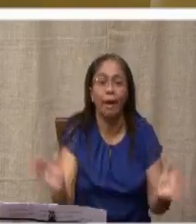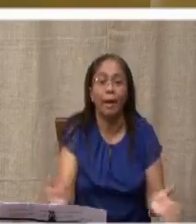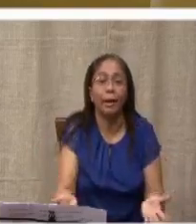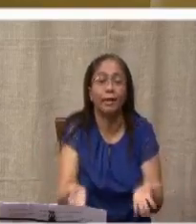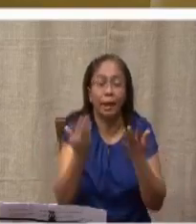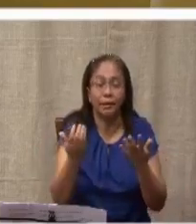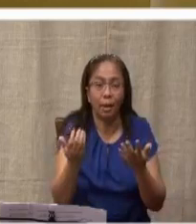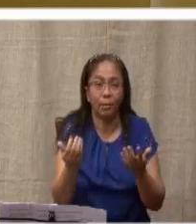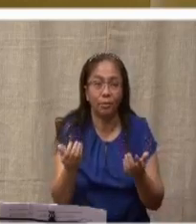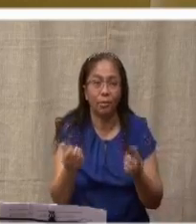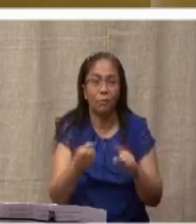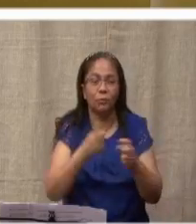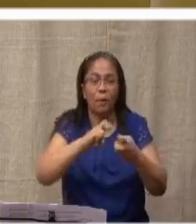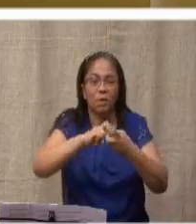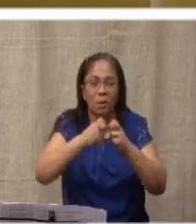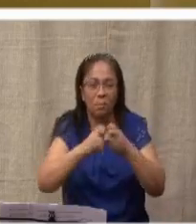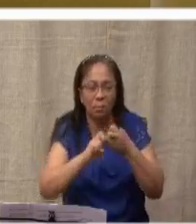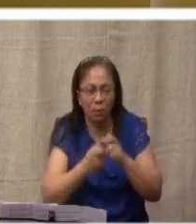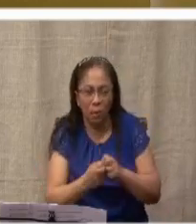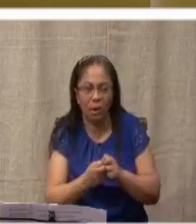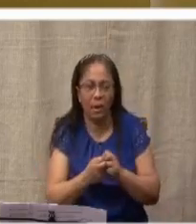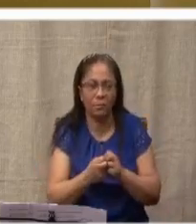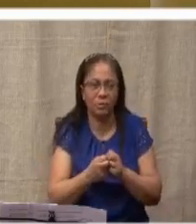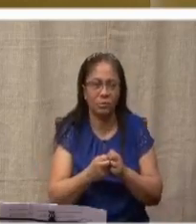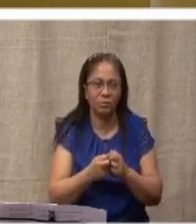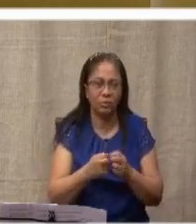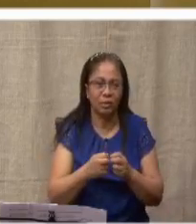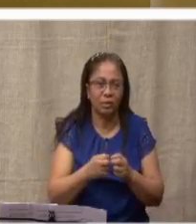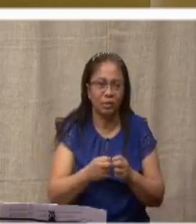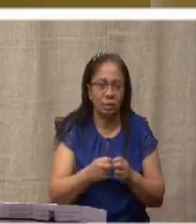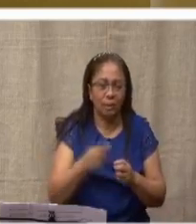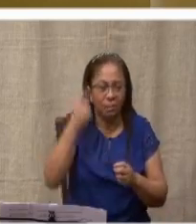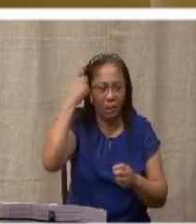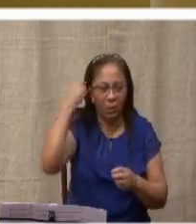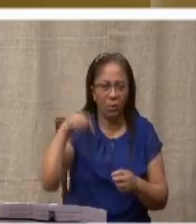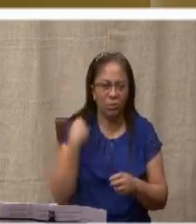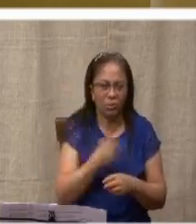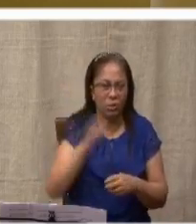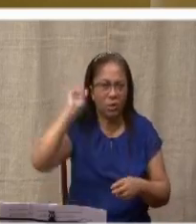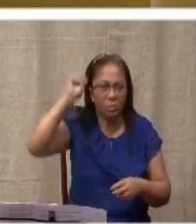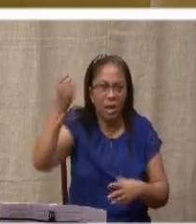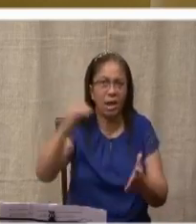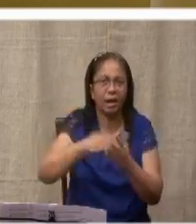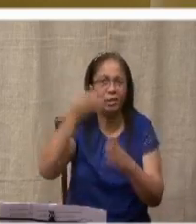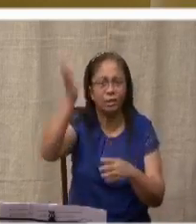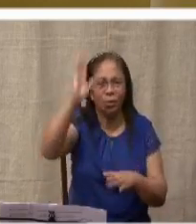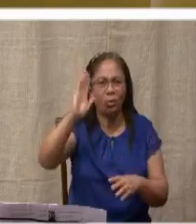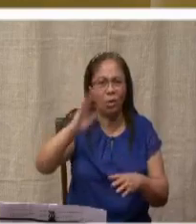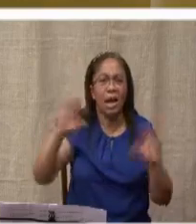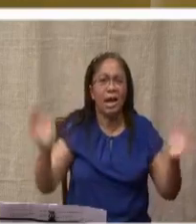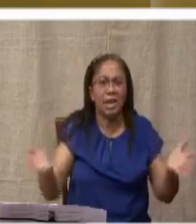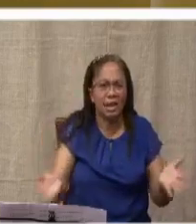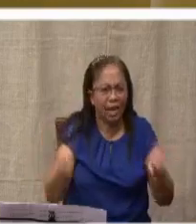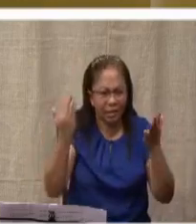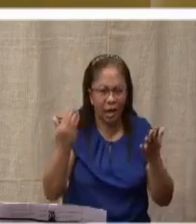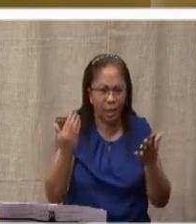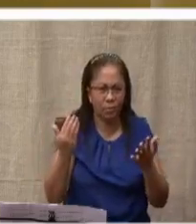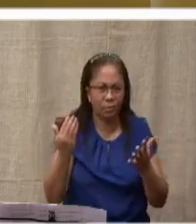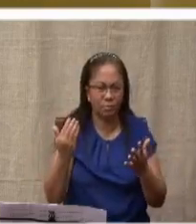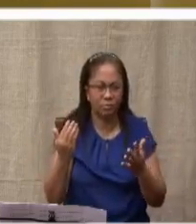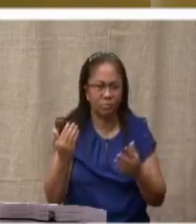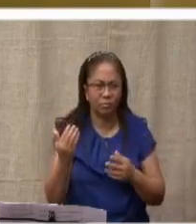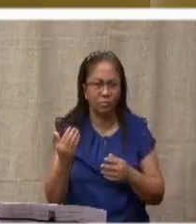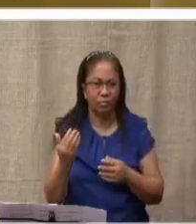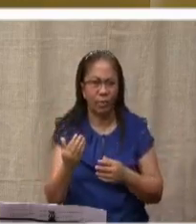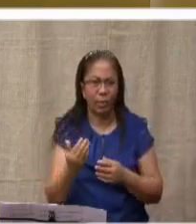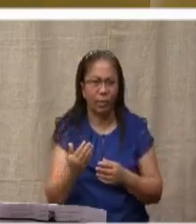paralysis that we have experienced because of our rebellion to god get up from the ancient rebellion that we have